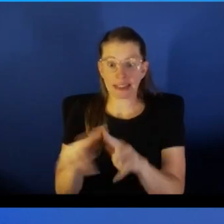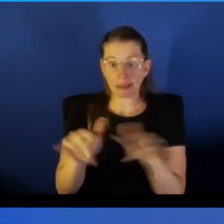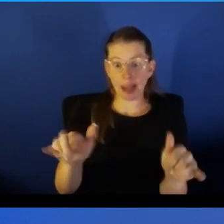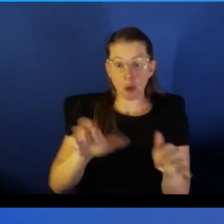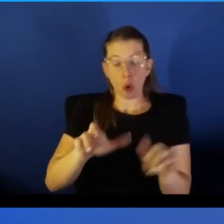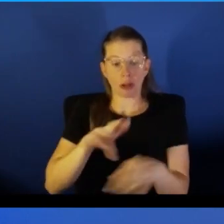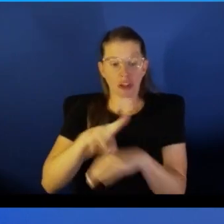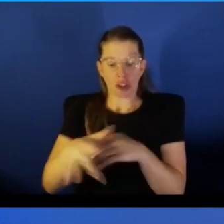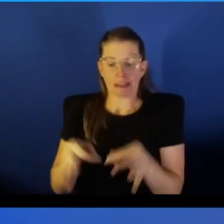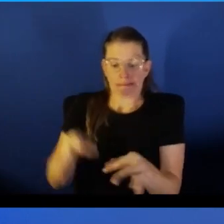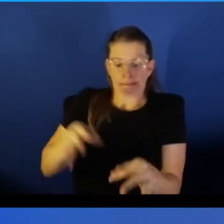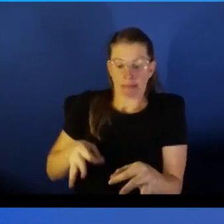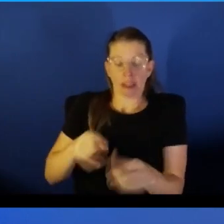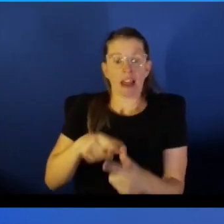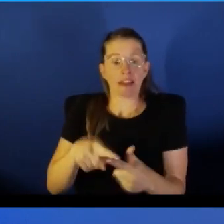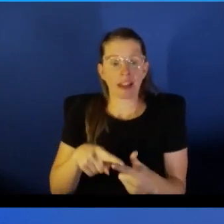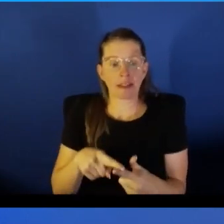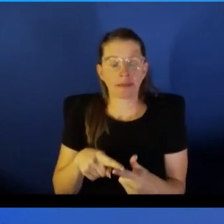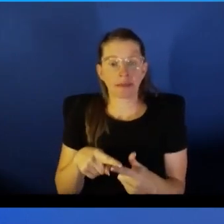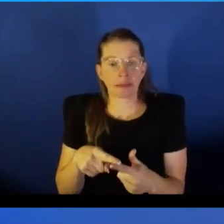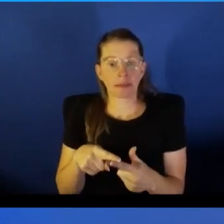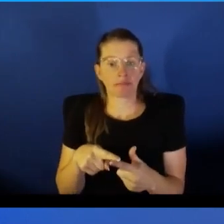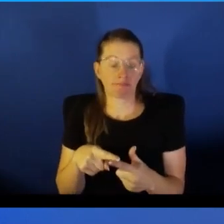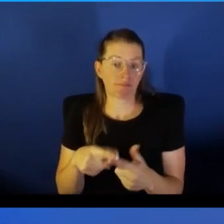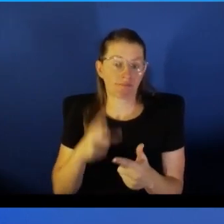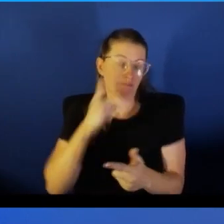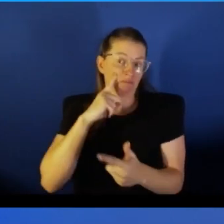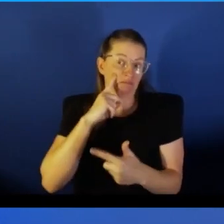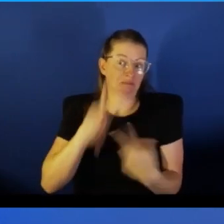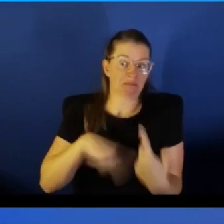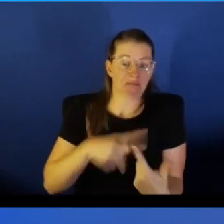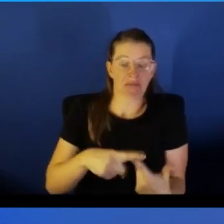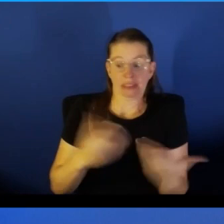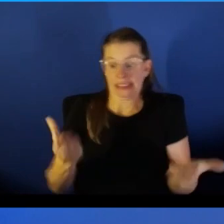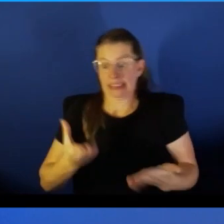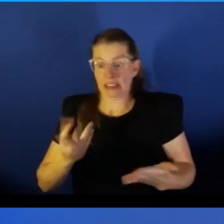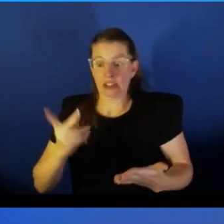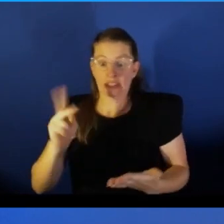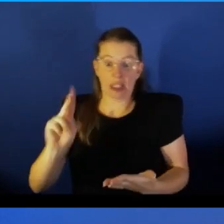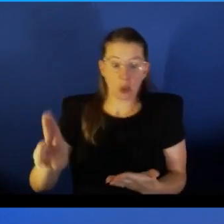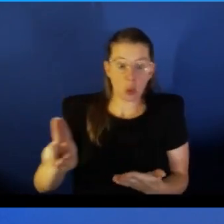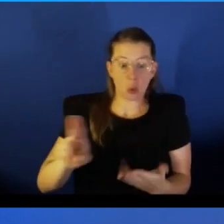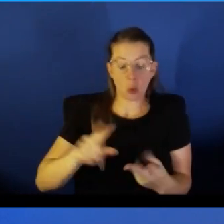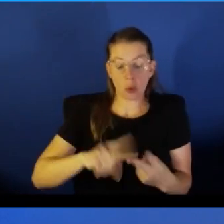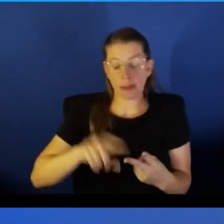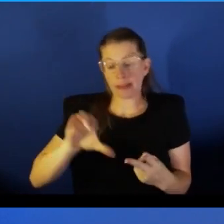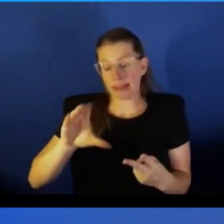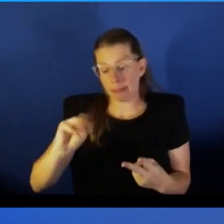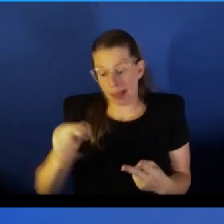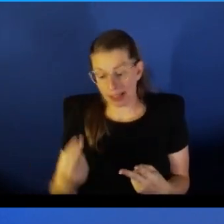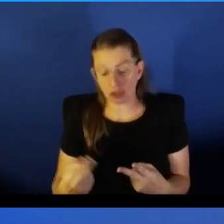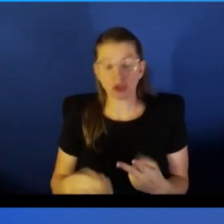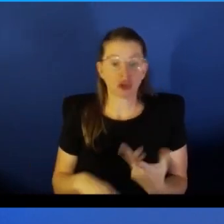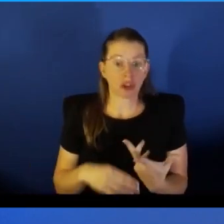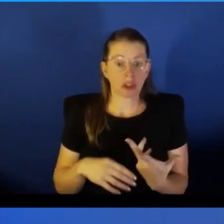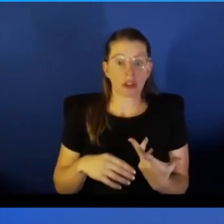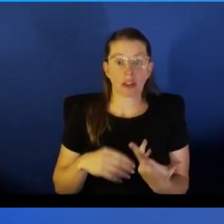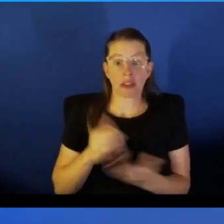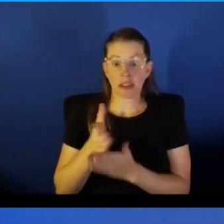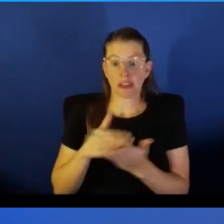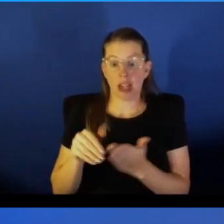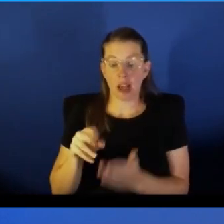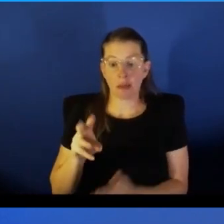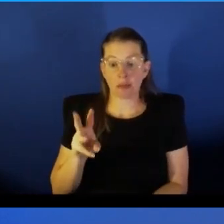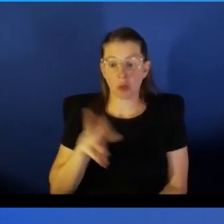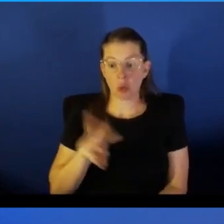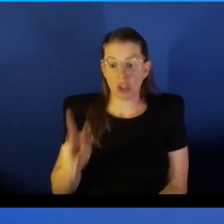earlier then to think about whether it's here at KU, Children's Mercy, and then there's some in Wichita as well,